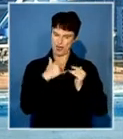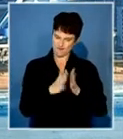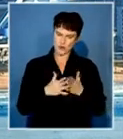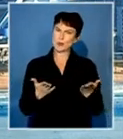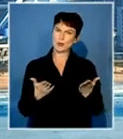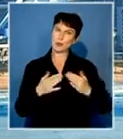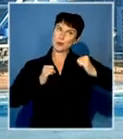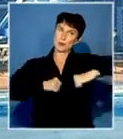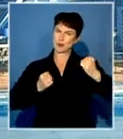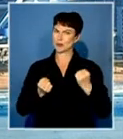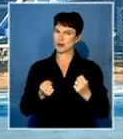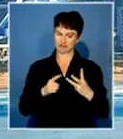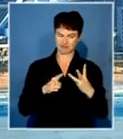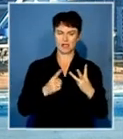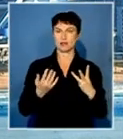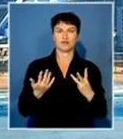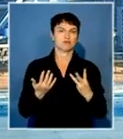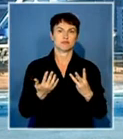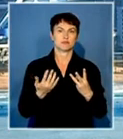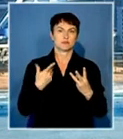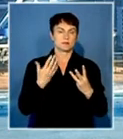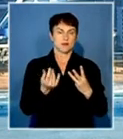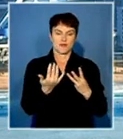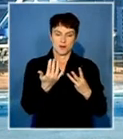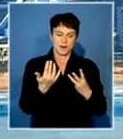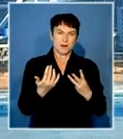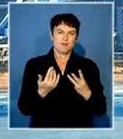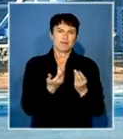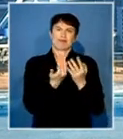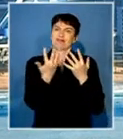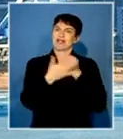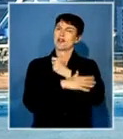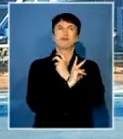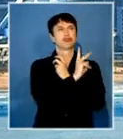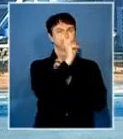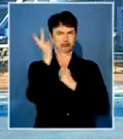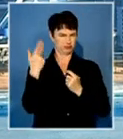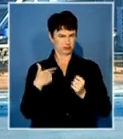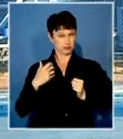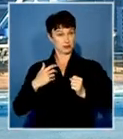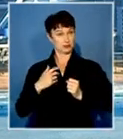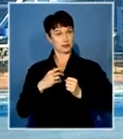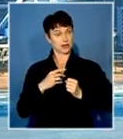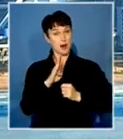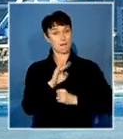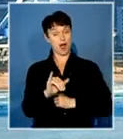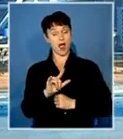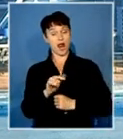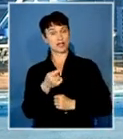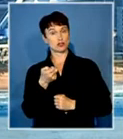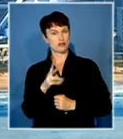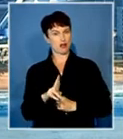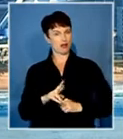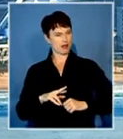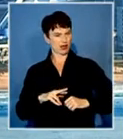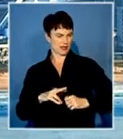States, for example. We don't have one with many other countries of the world with whom